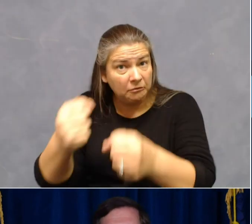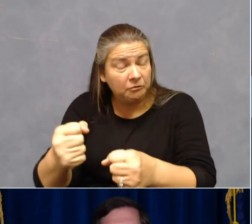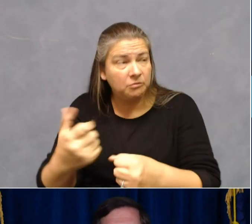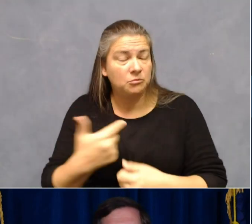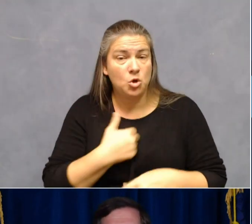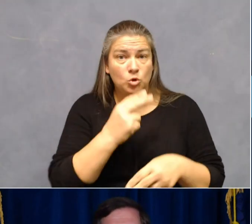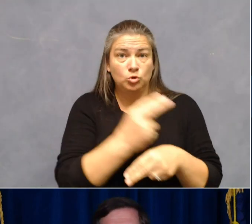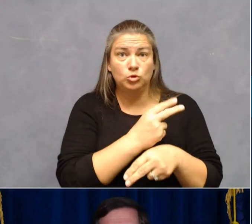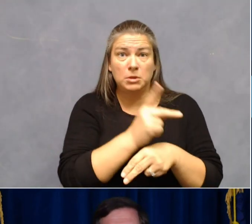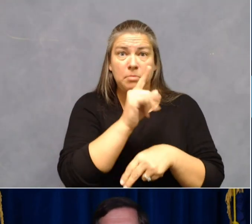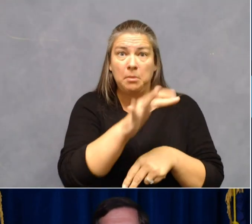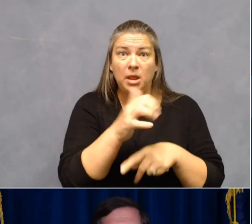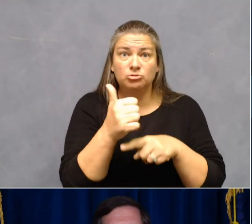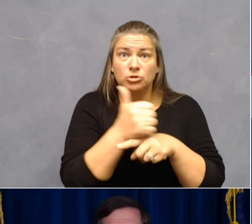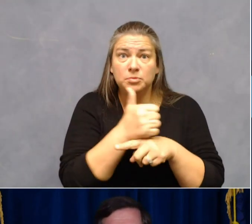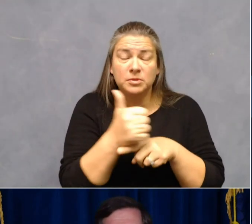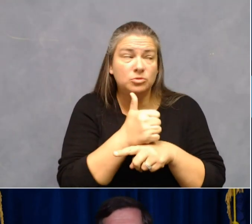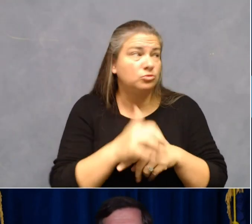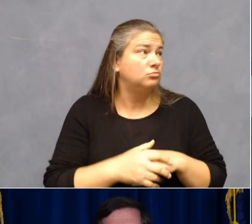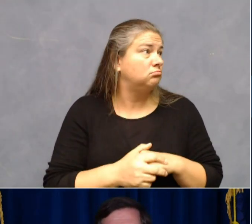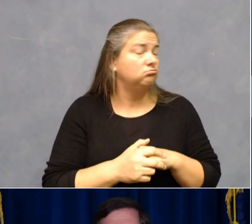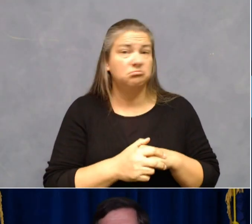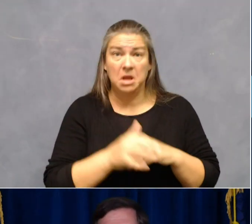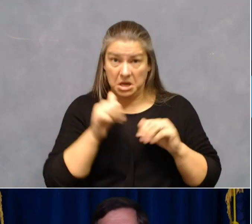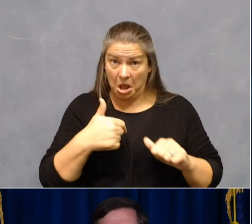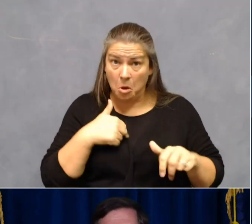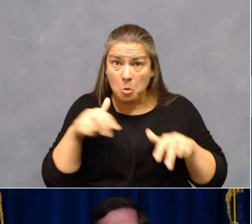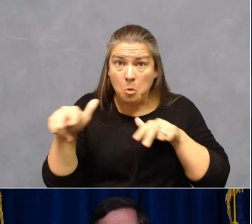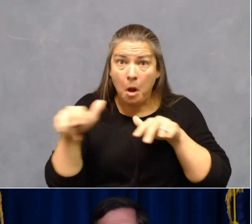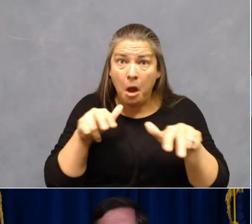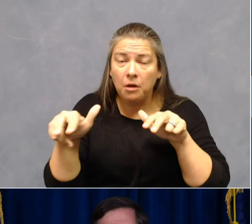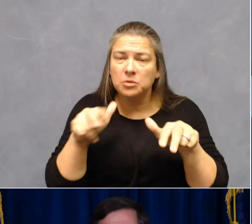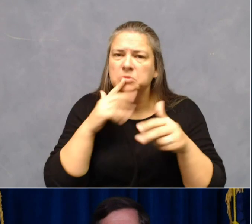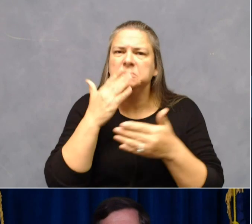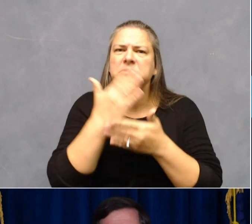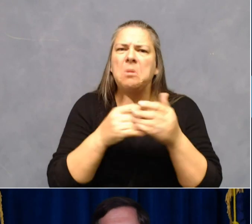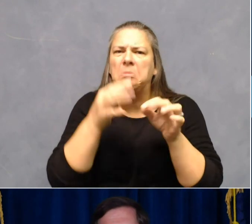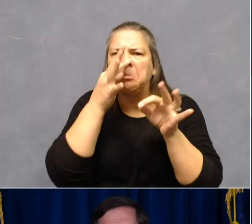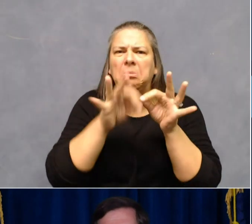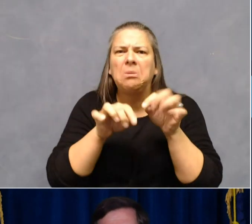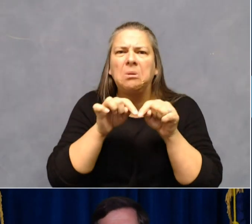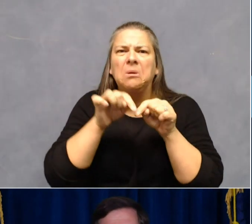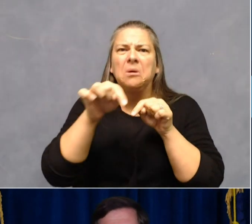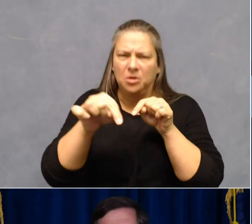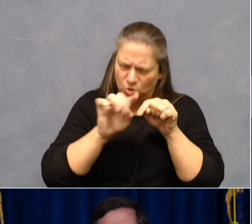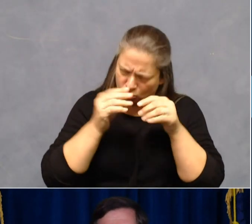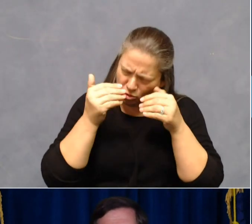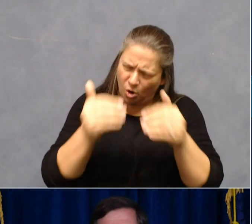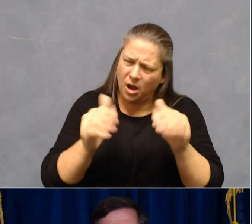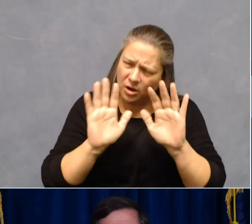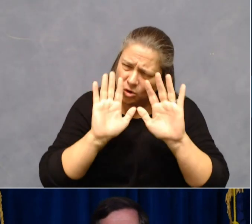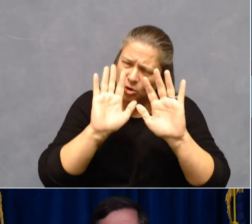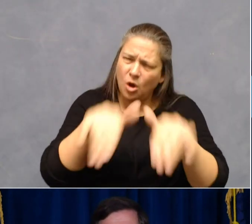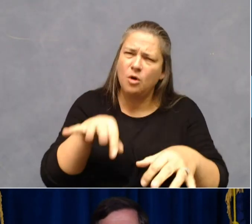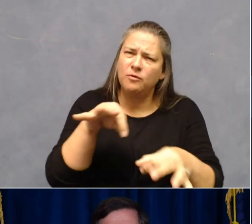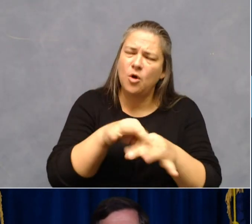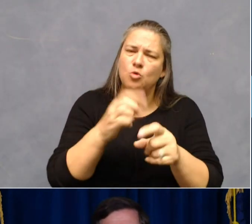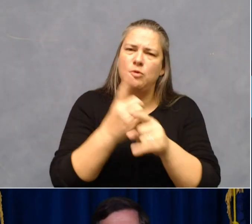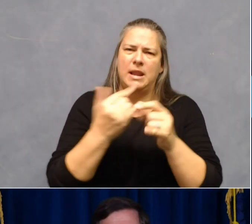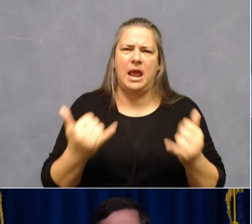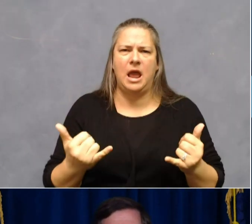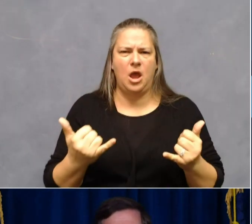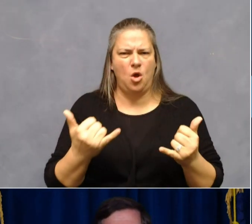have even a chance to walk, depending on where you live? Make that plan. Go ahead and make it right now.